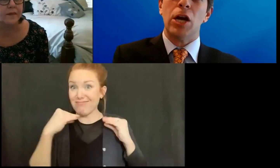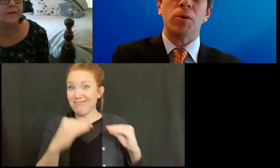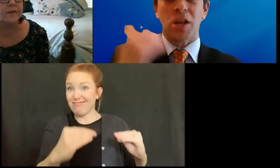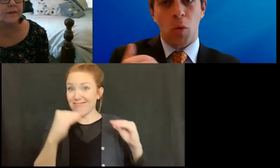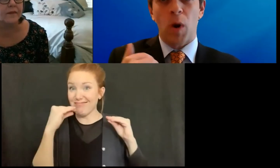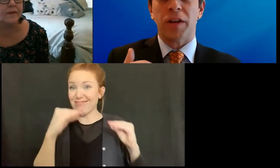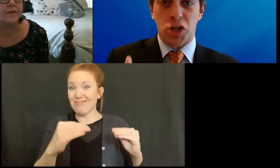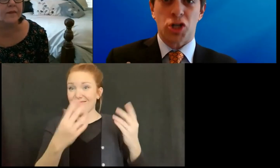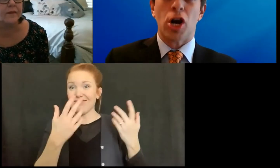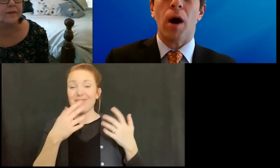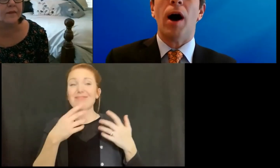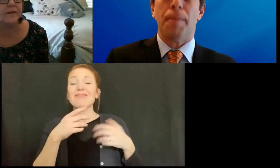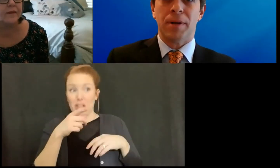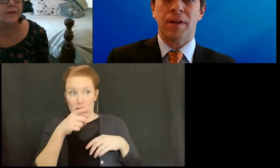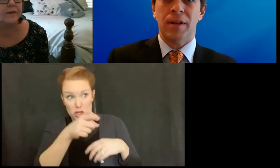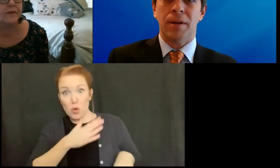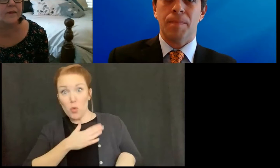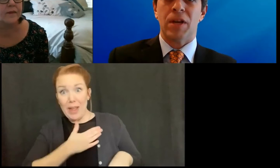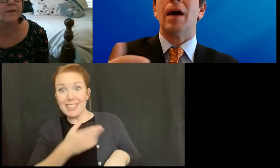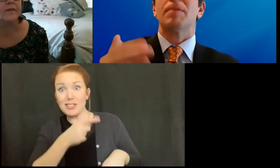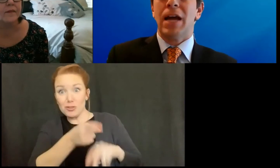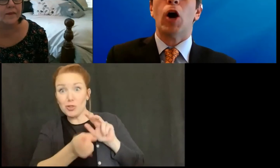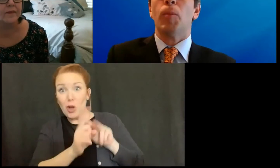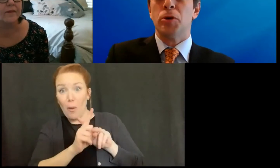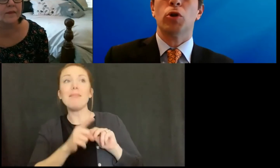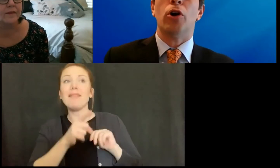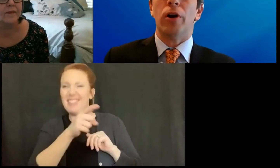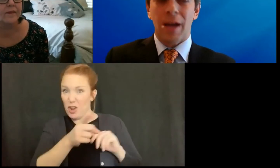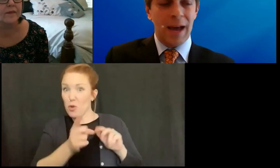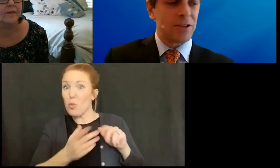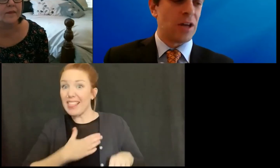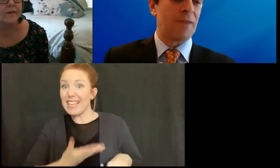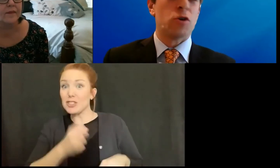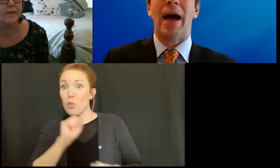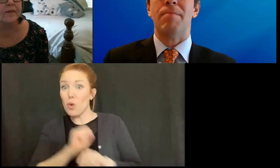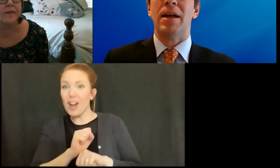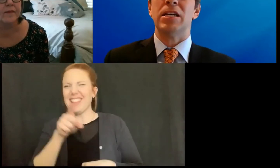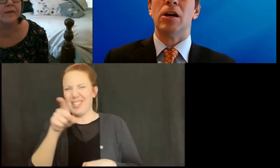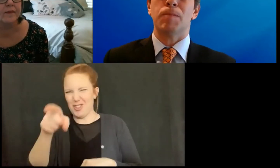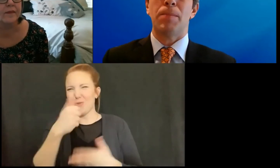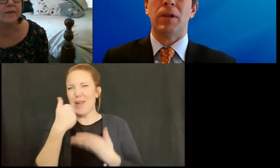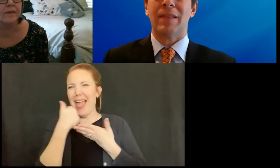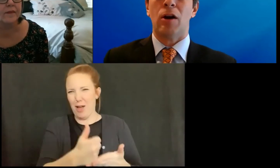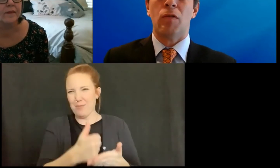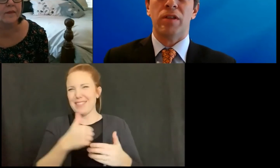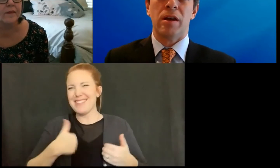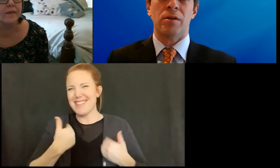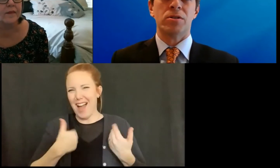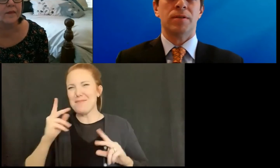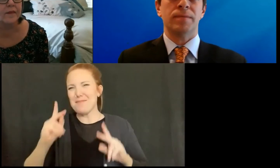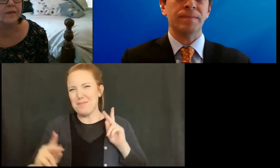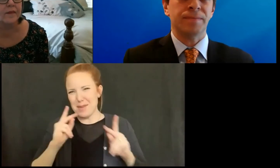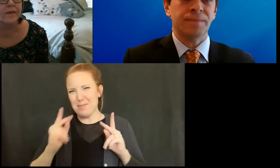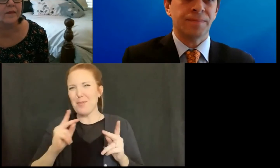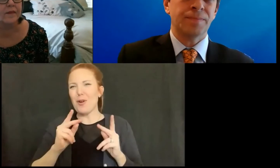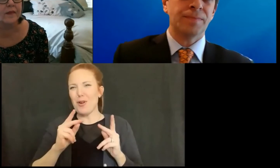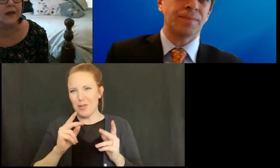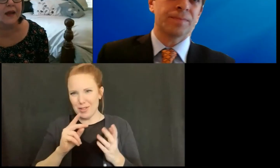all I need to know is that you're willing to show up and I'm going to help you learn. Have you had many young people like that over the